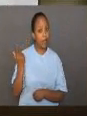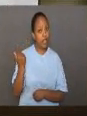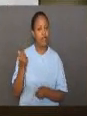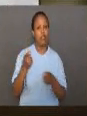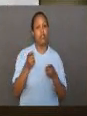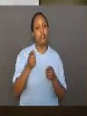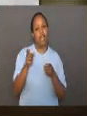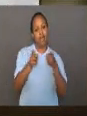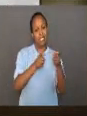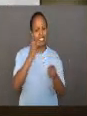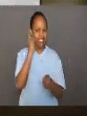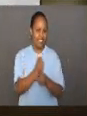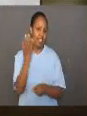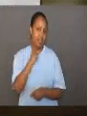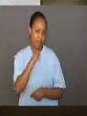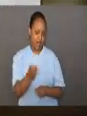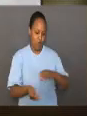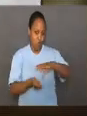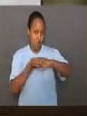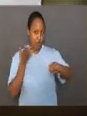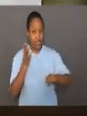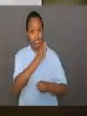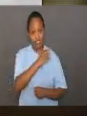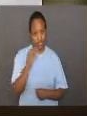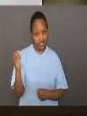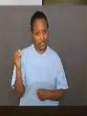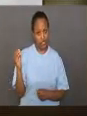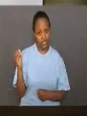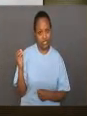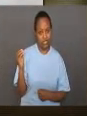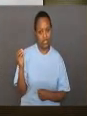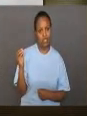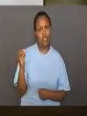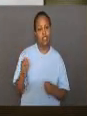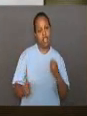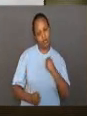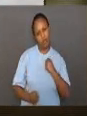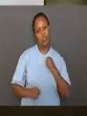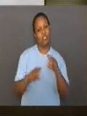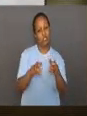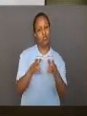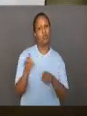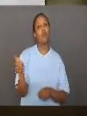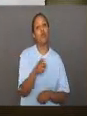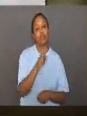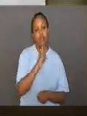caused by administrative inefficiency, corruption, and the greed of the